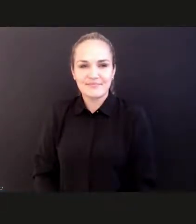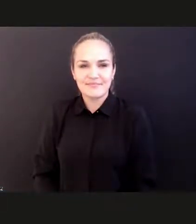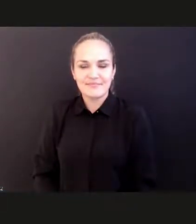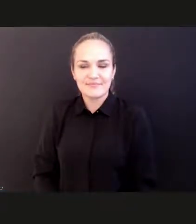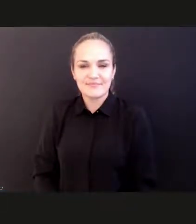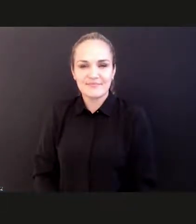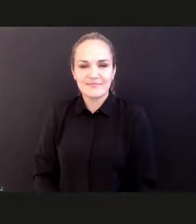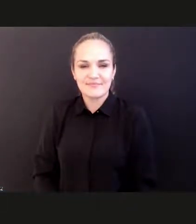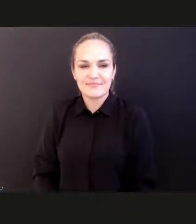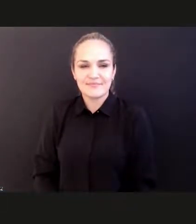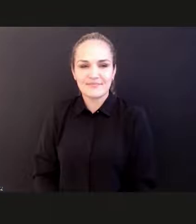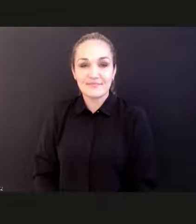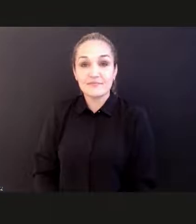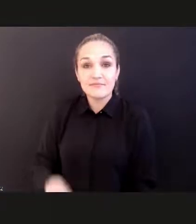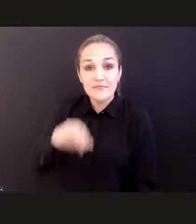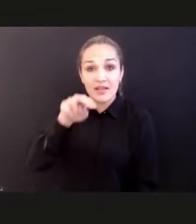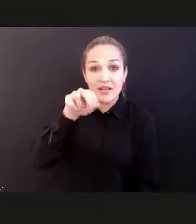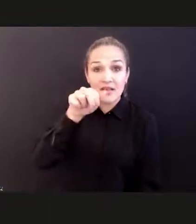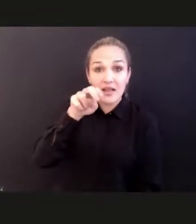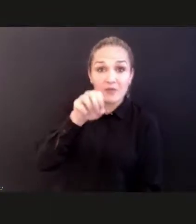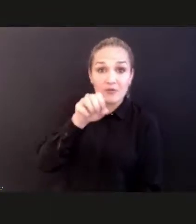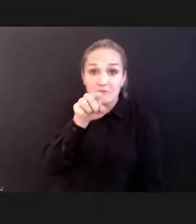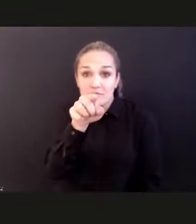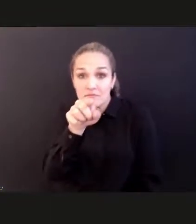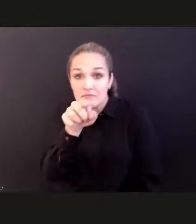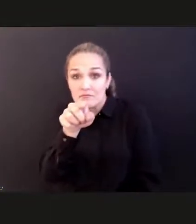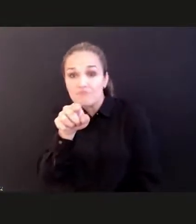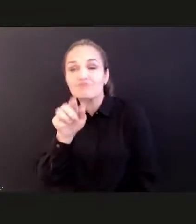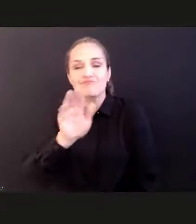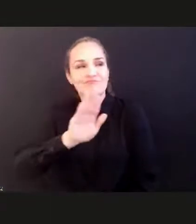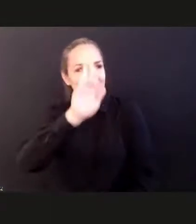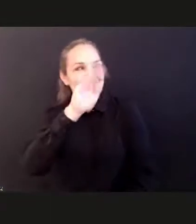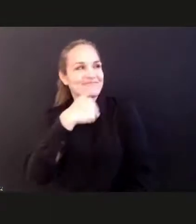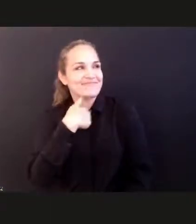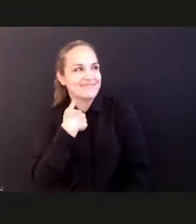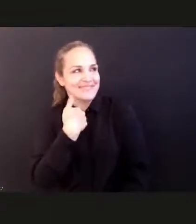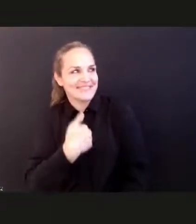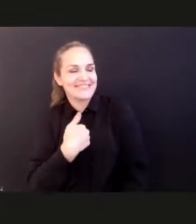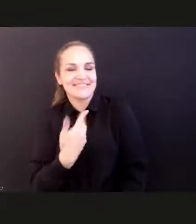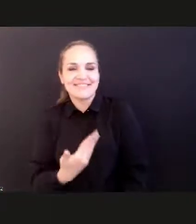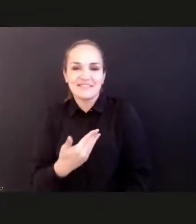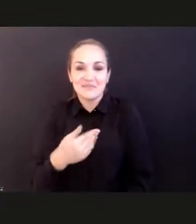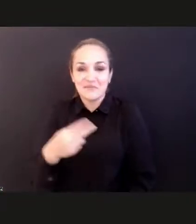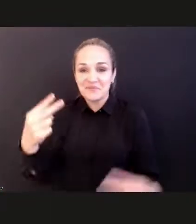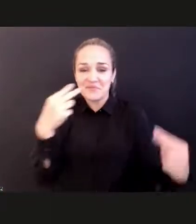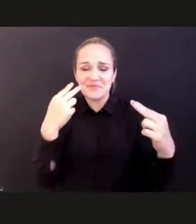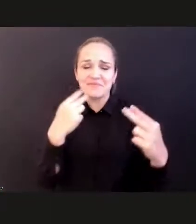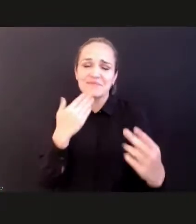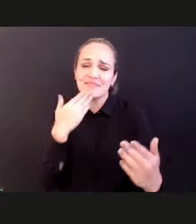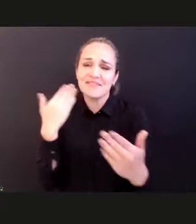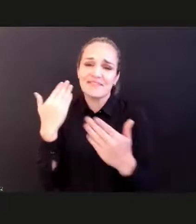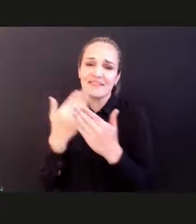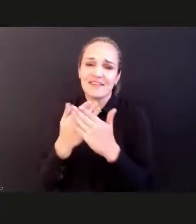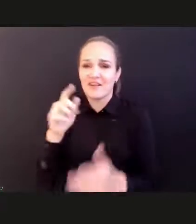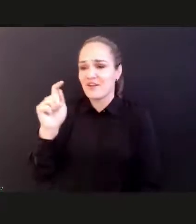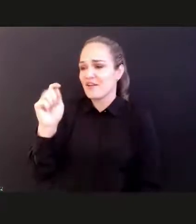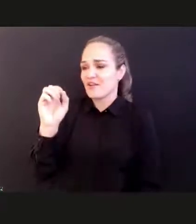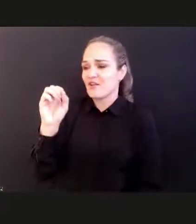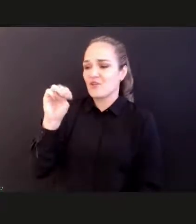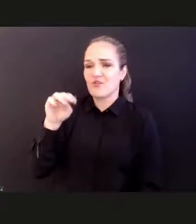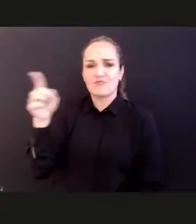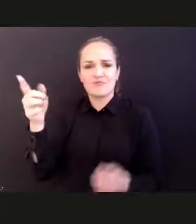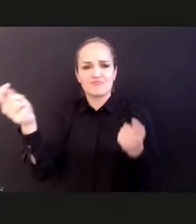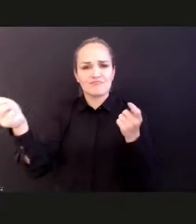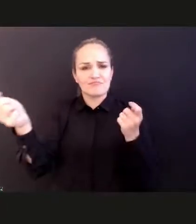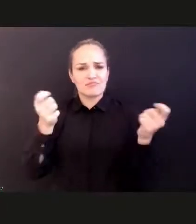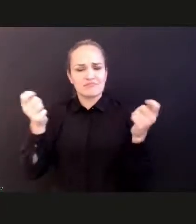Nano, are you there? Yes, I'm here, Tom. Thank you so much for moderating this excellent panel. And now we